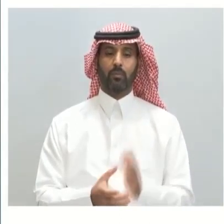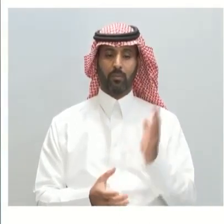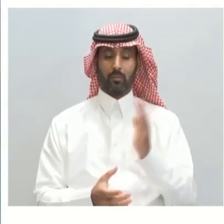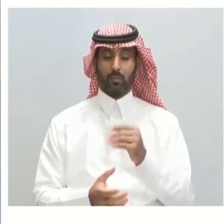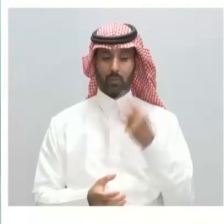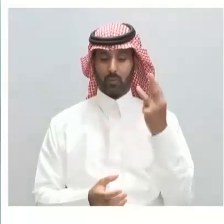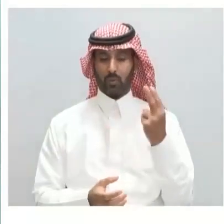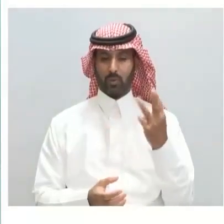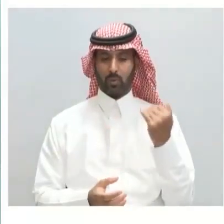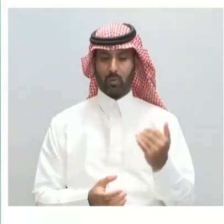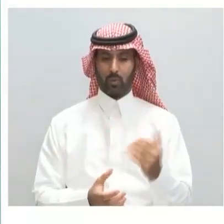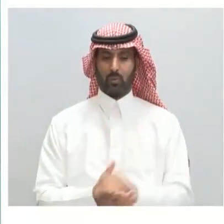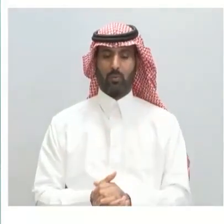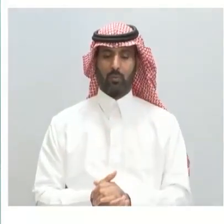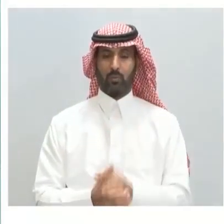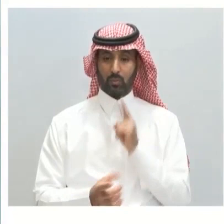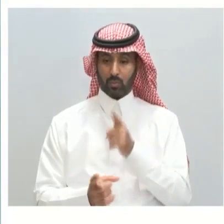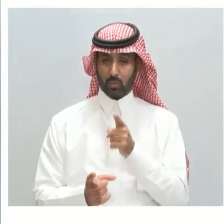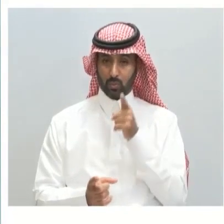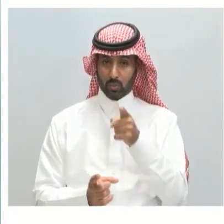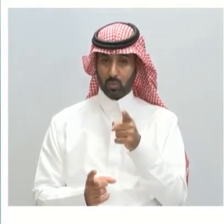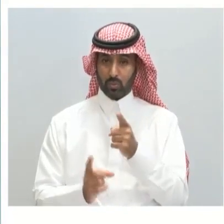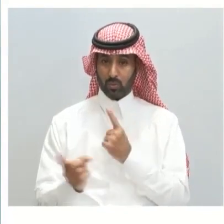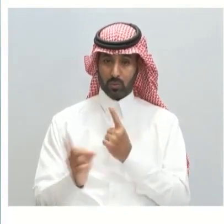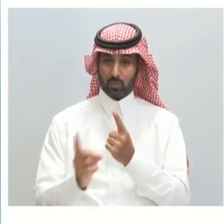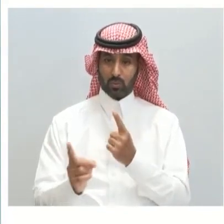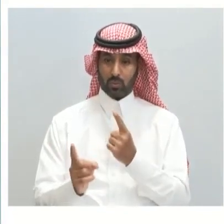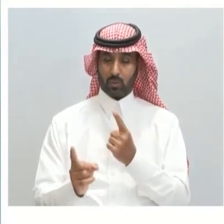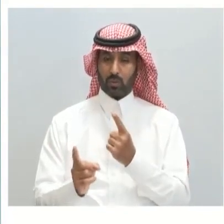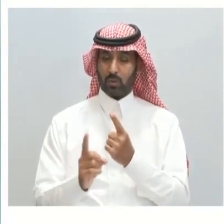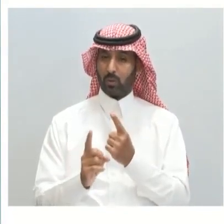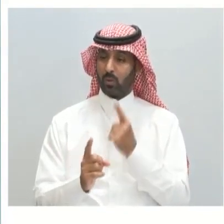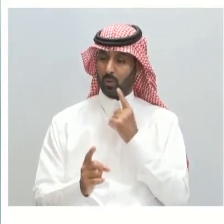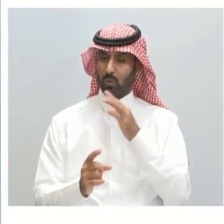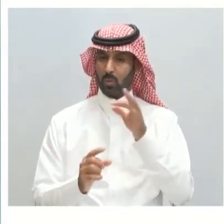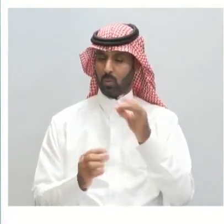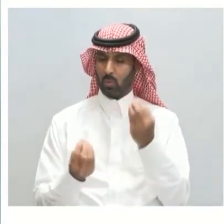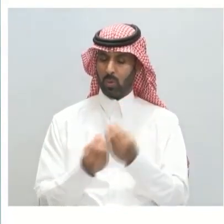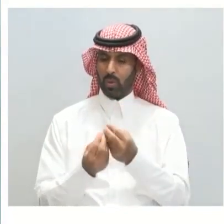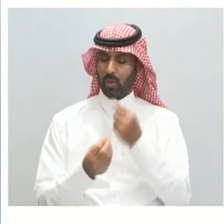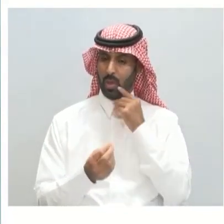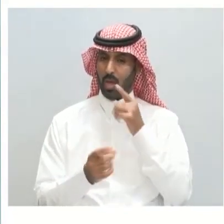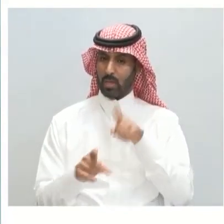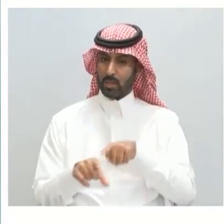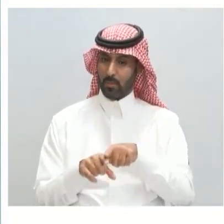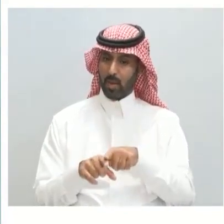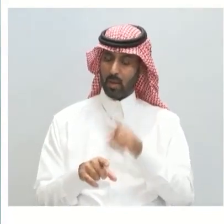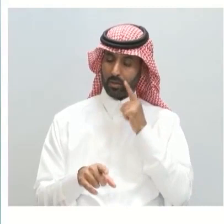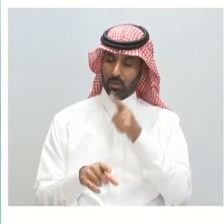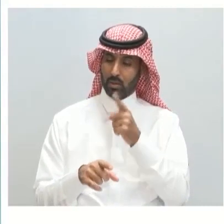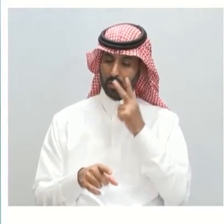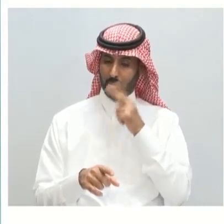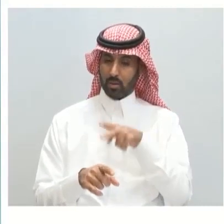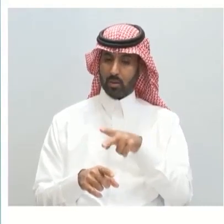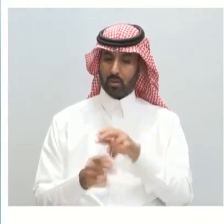buyers. So your turn here, role play with a partner. Choose a celebrity to welcome at the airport.